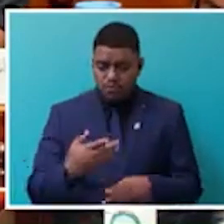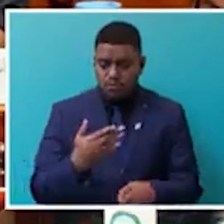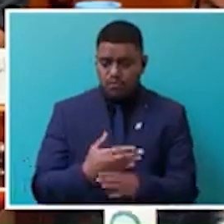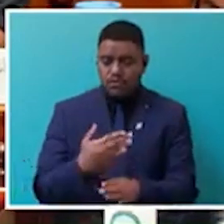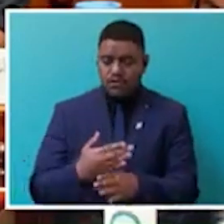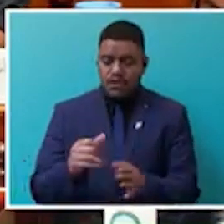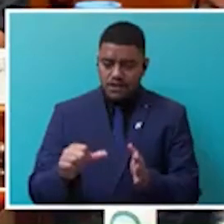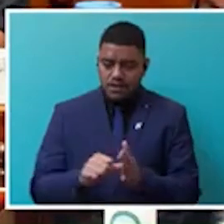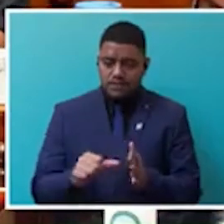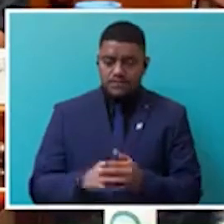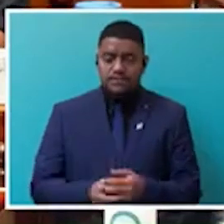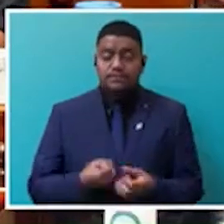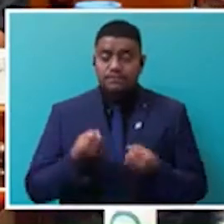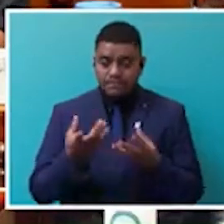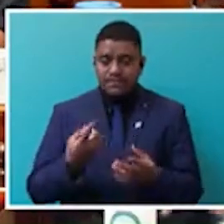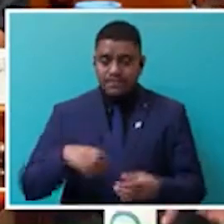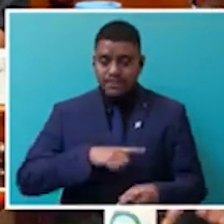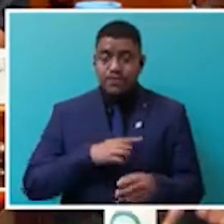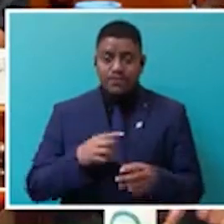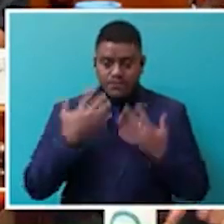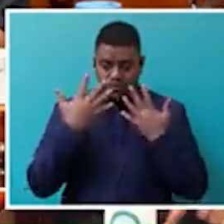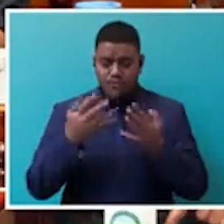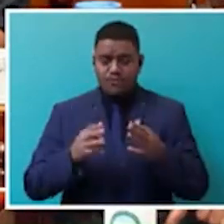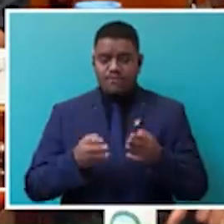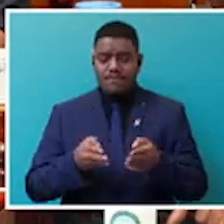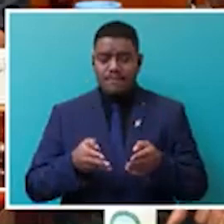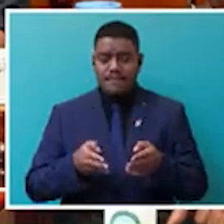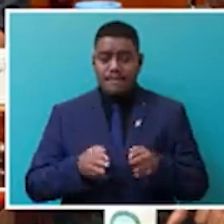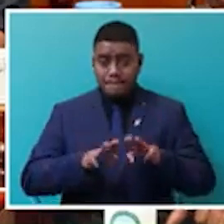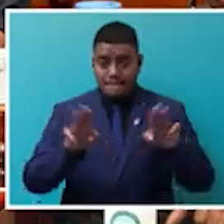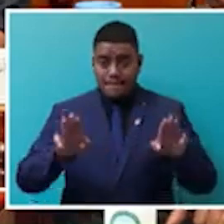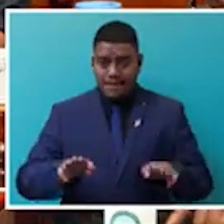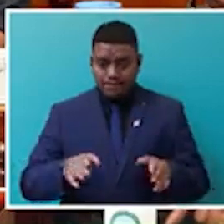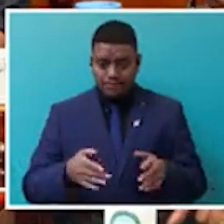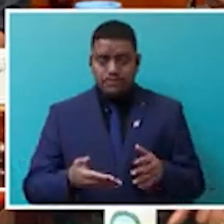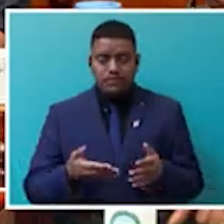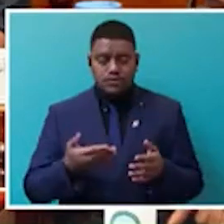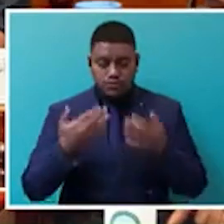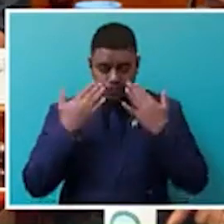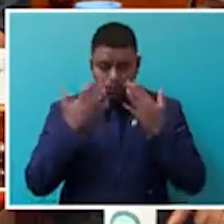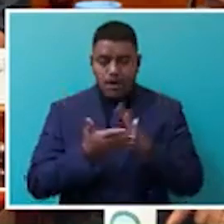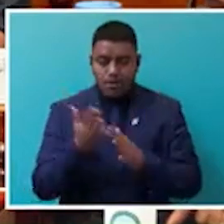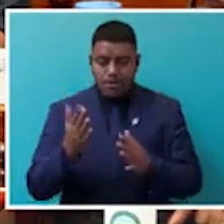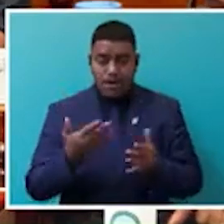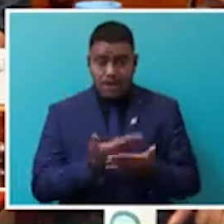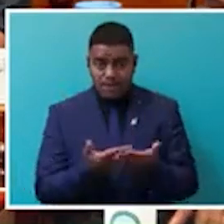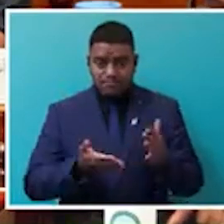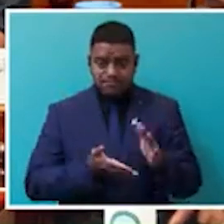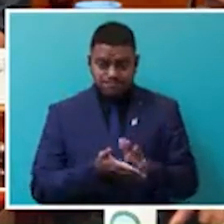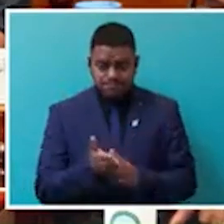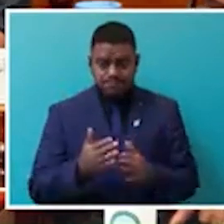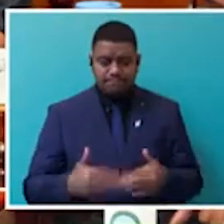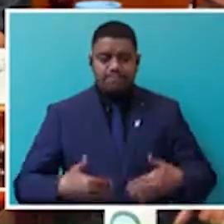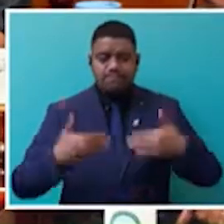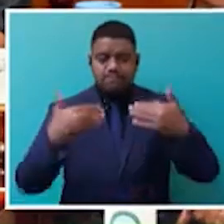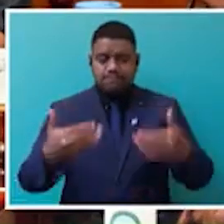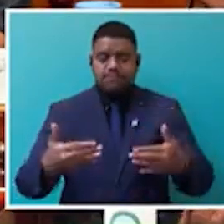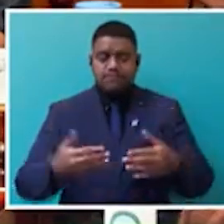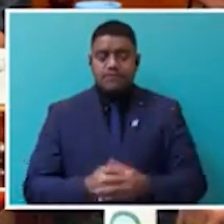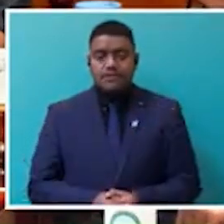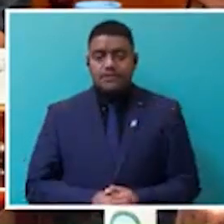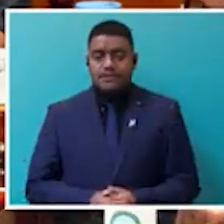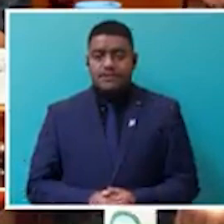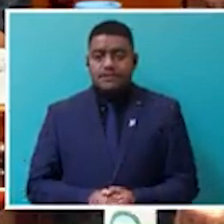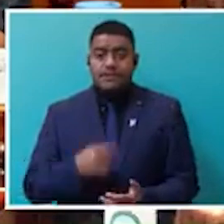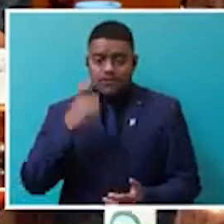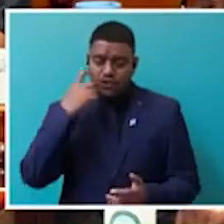now provides us with a roadmap to transform the resilience into reform and to move from coping to